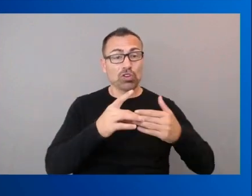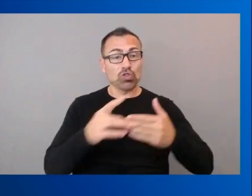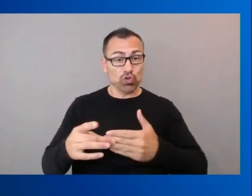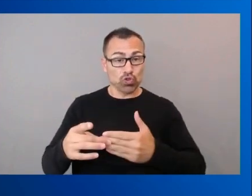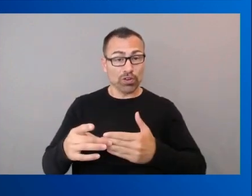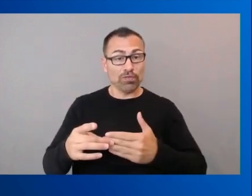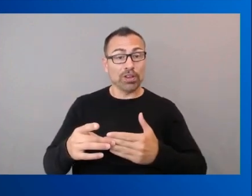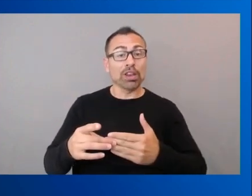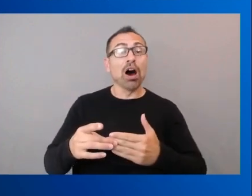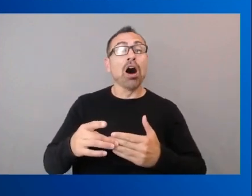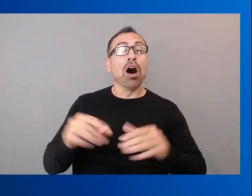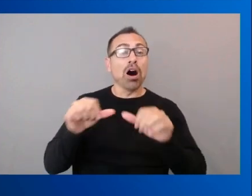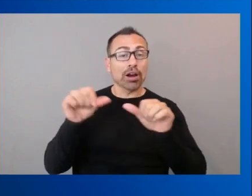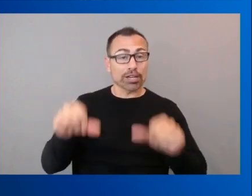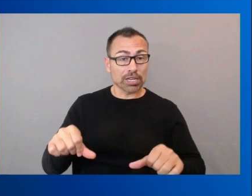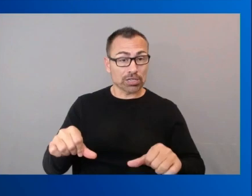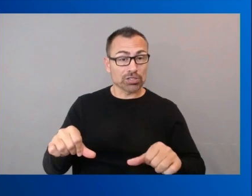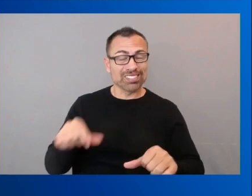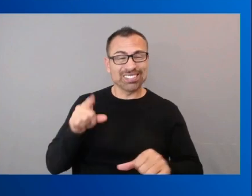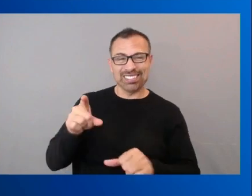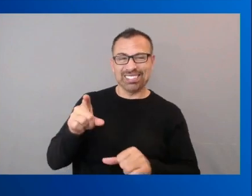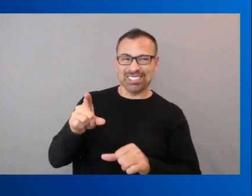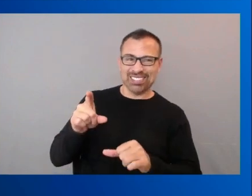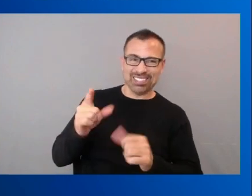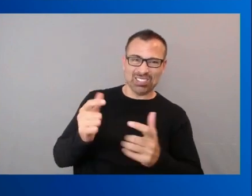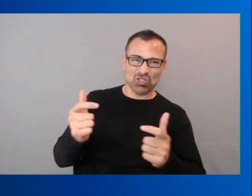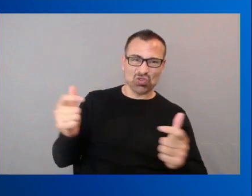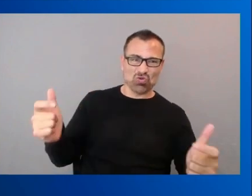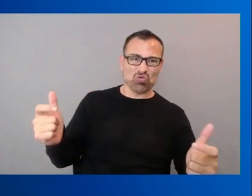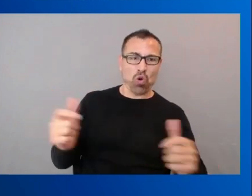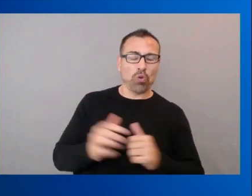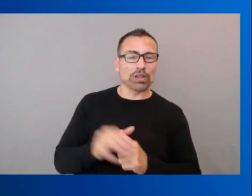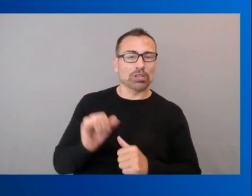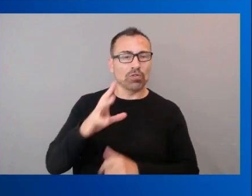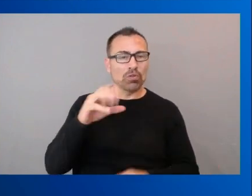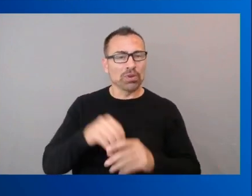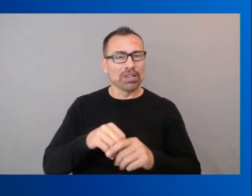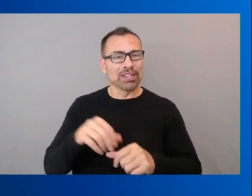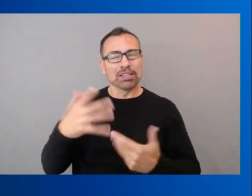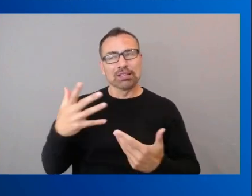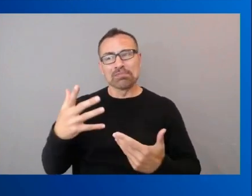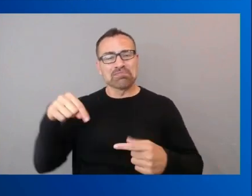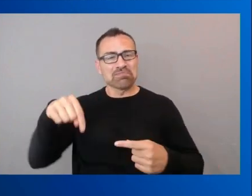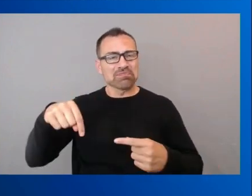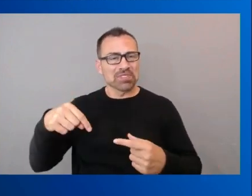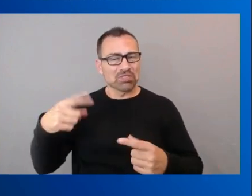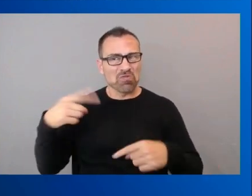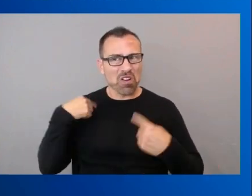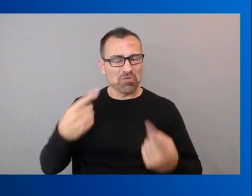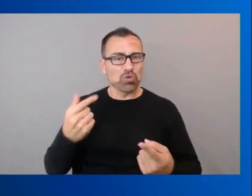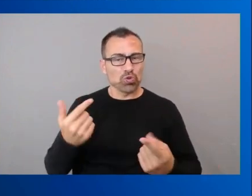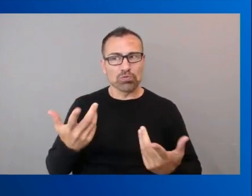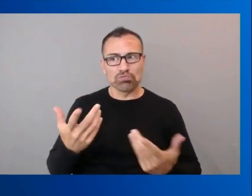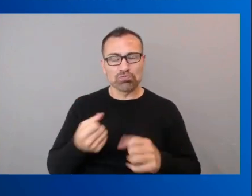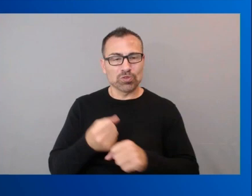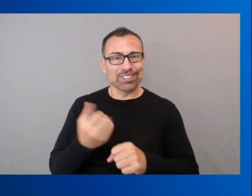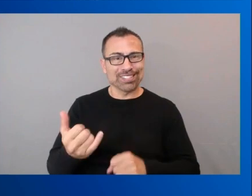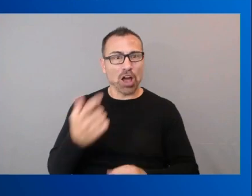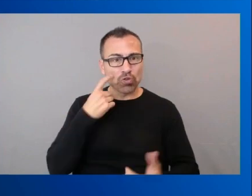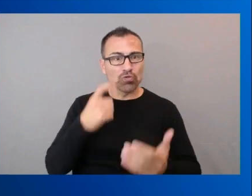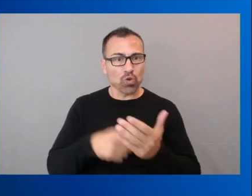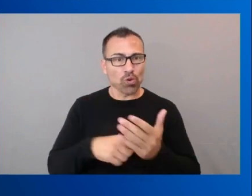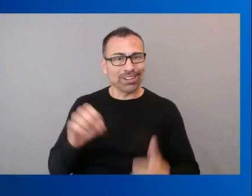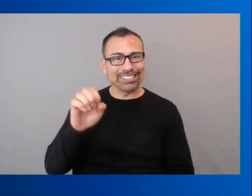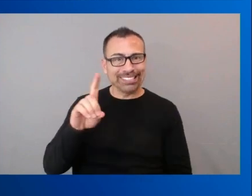few years, you see this term EDA, event-driven architecture, just coming out everywhere really in the community, and people